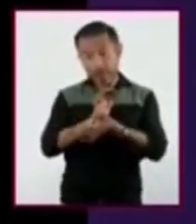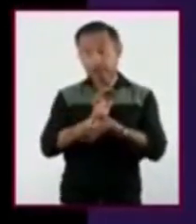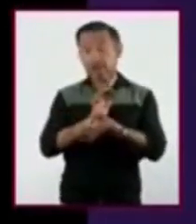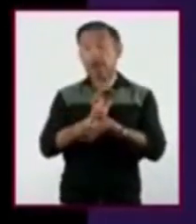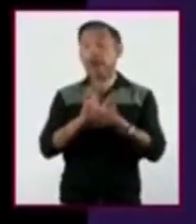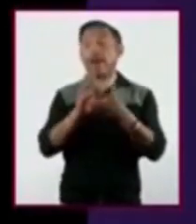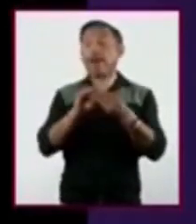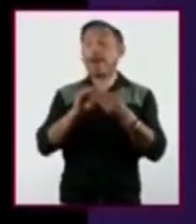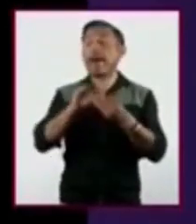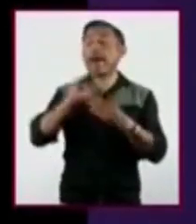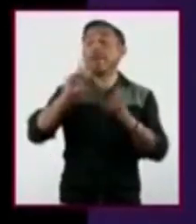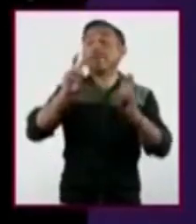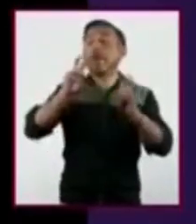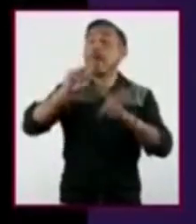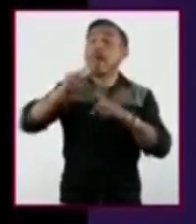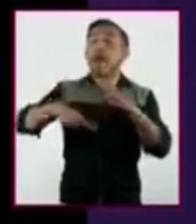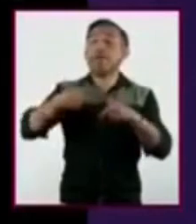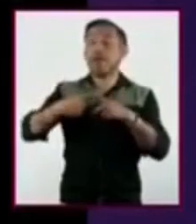about history.